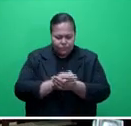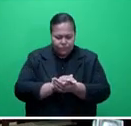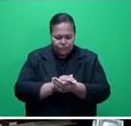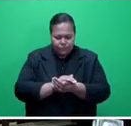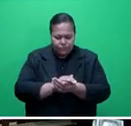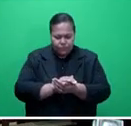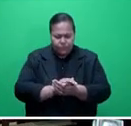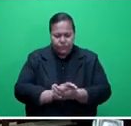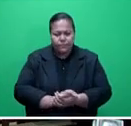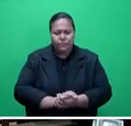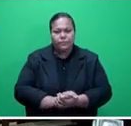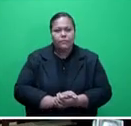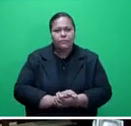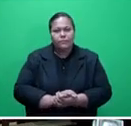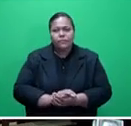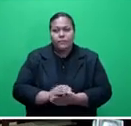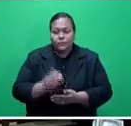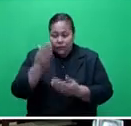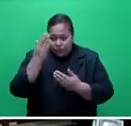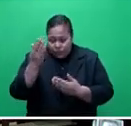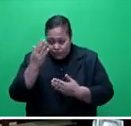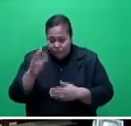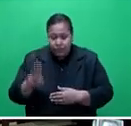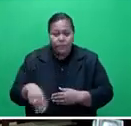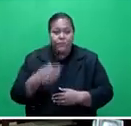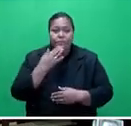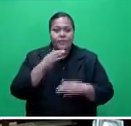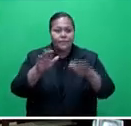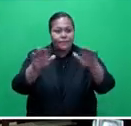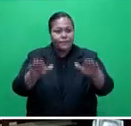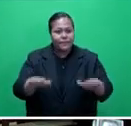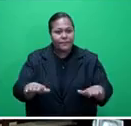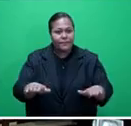Amen. Honourable members, please be seated.